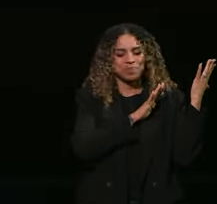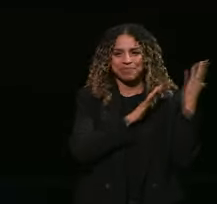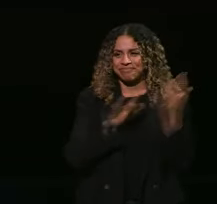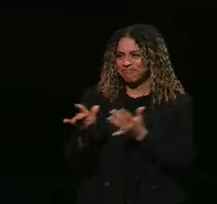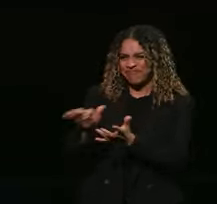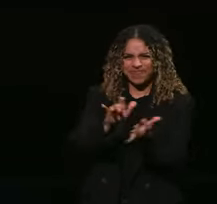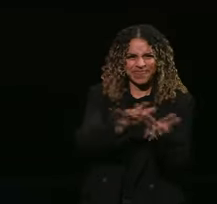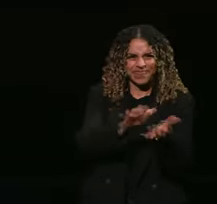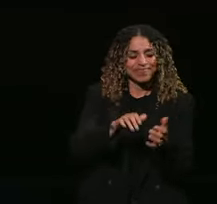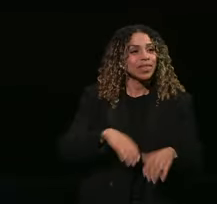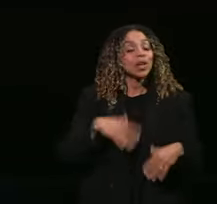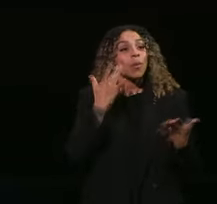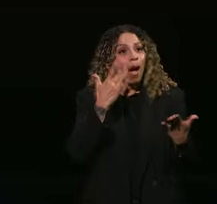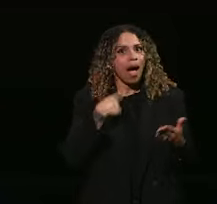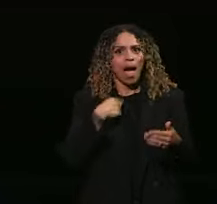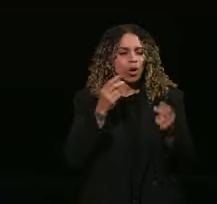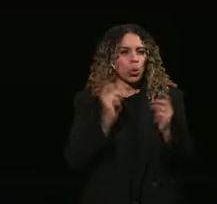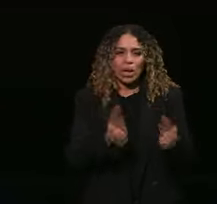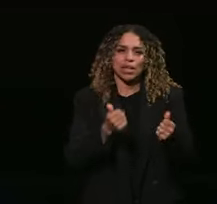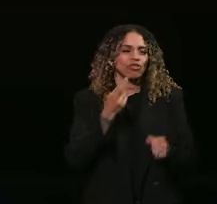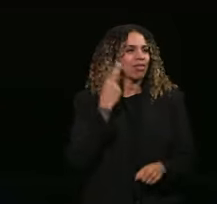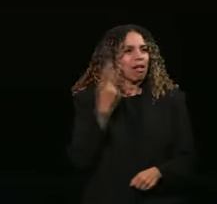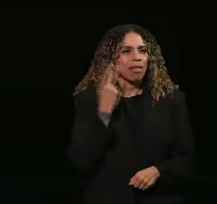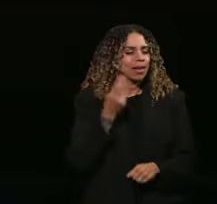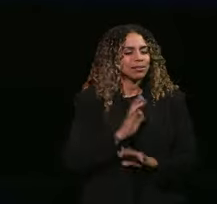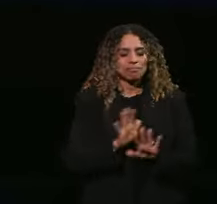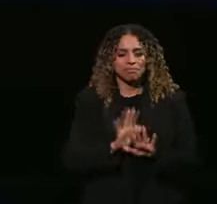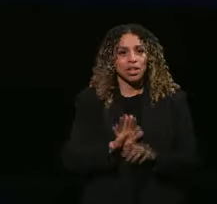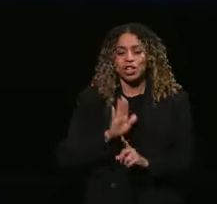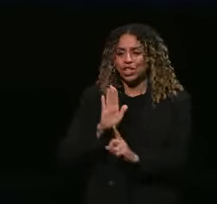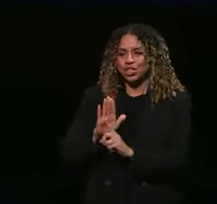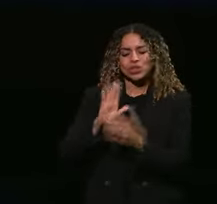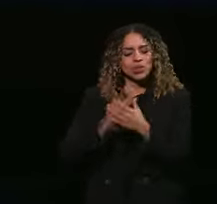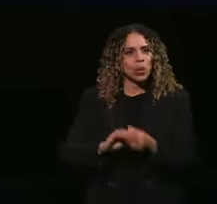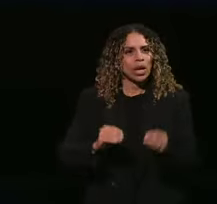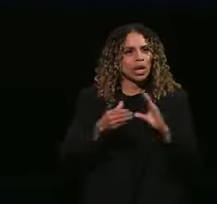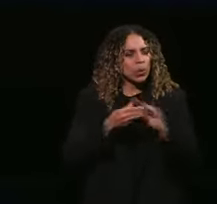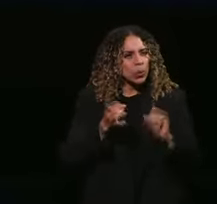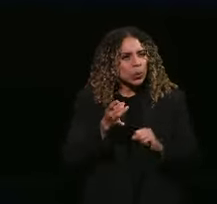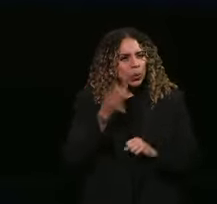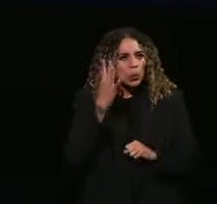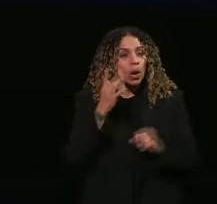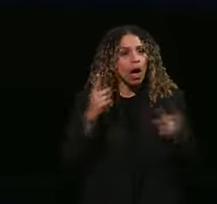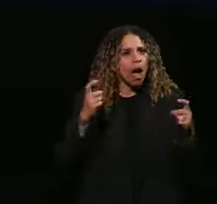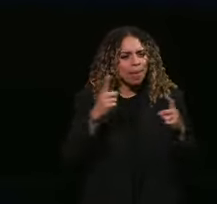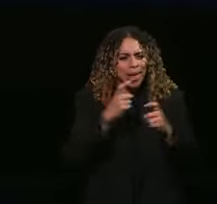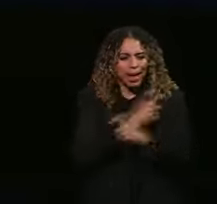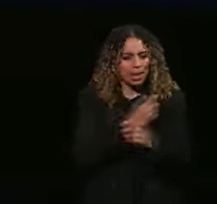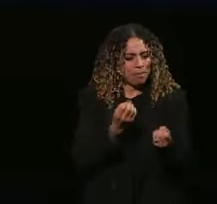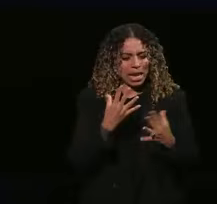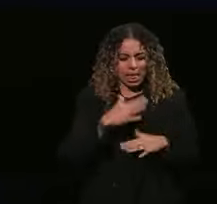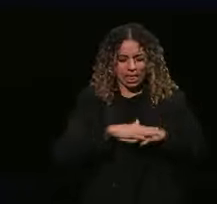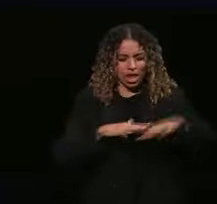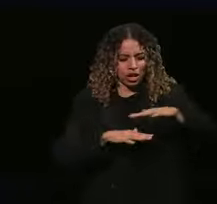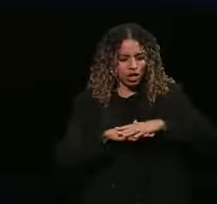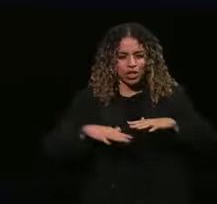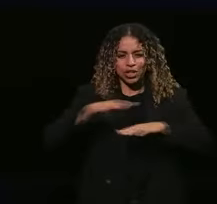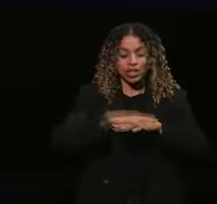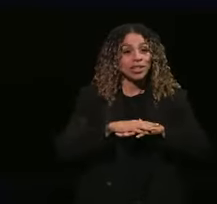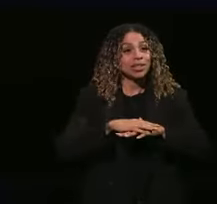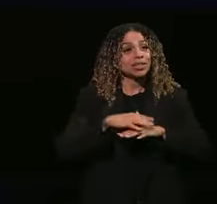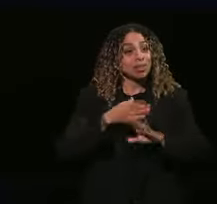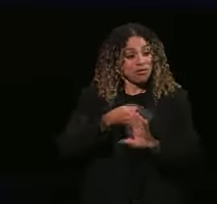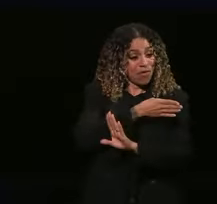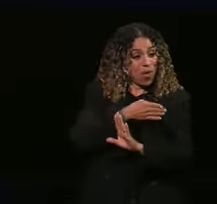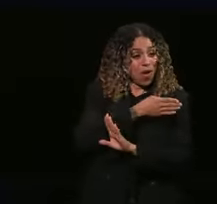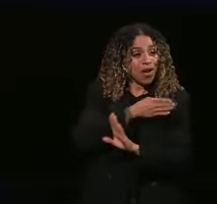I quickly realized that this story is so complicated and so multi-layered that it's not the right form to tell